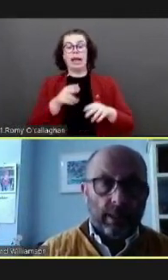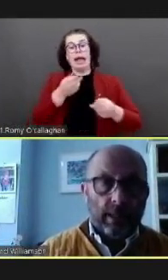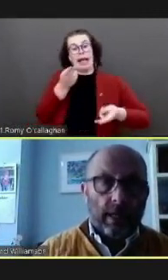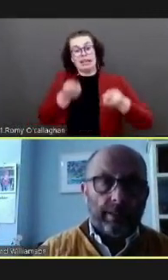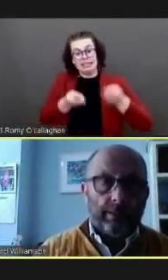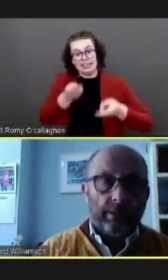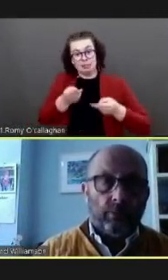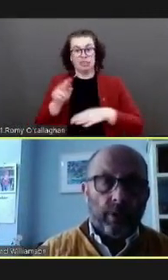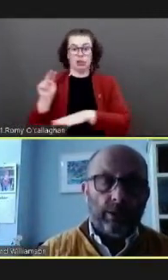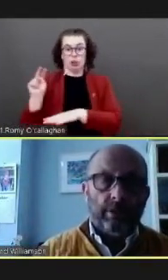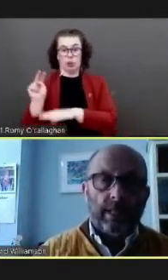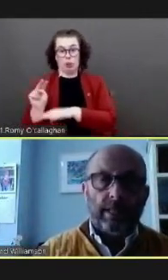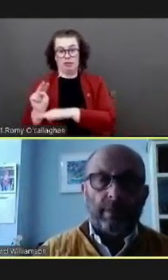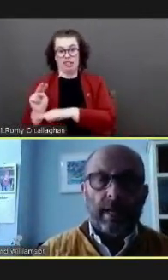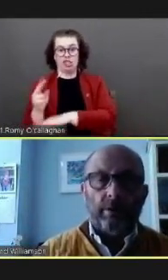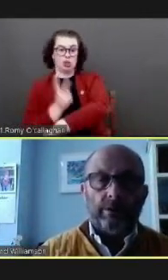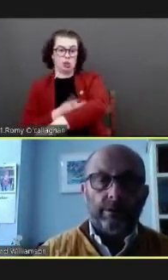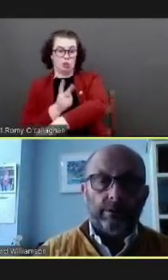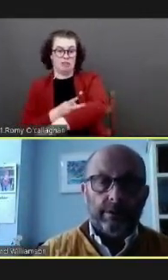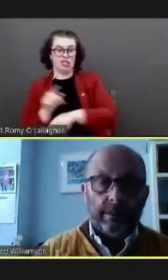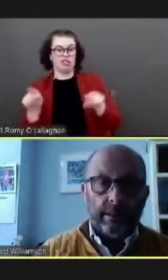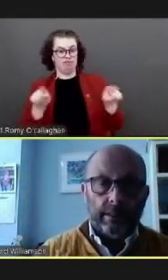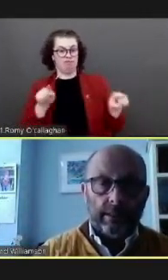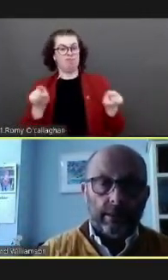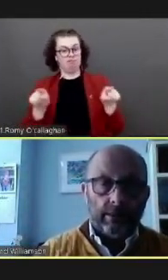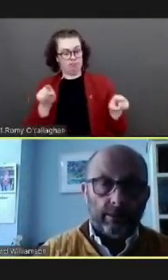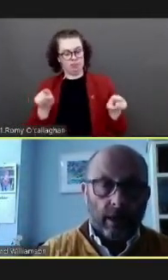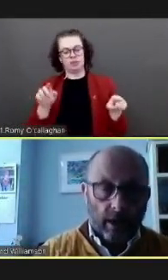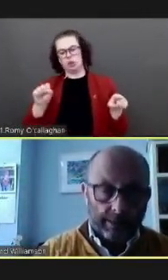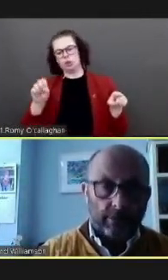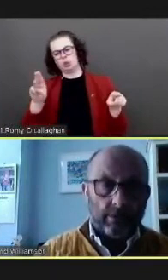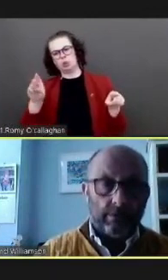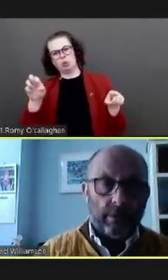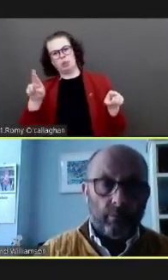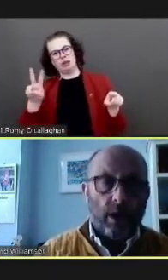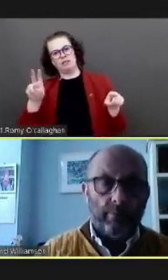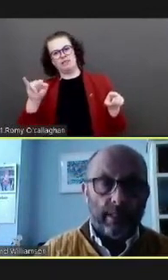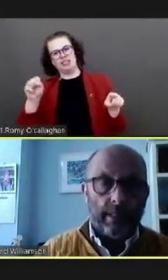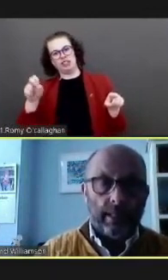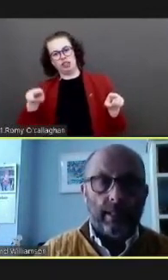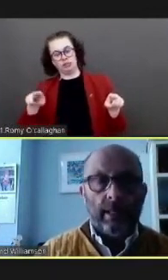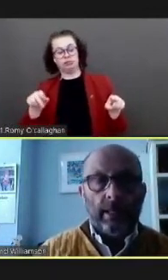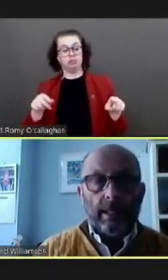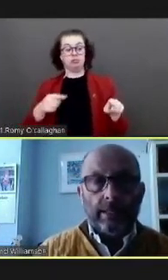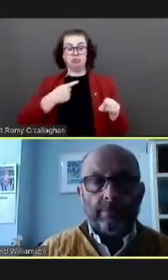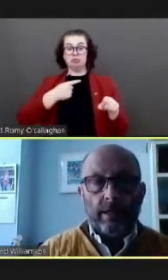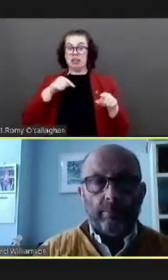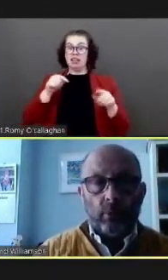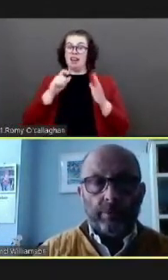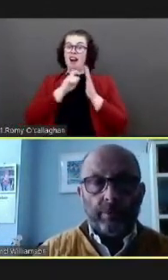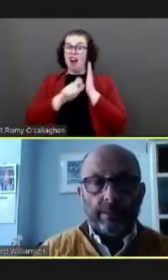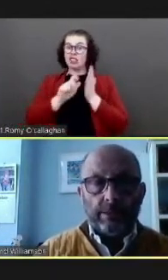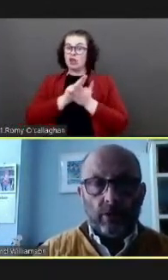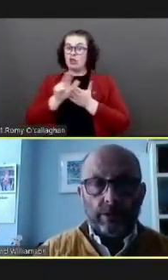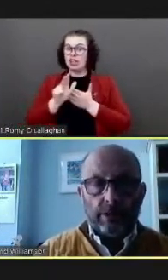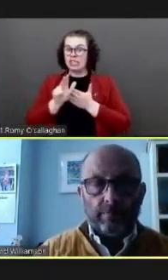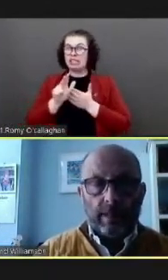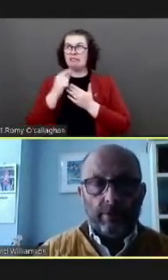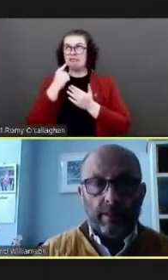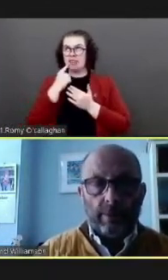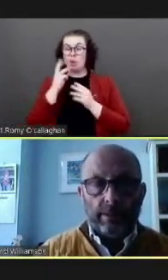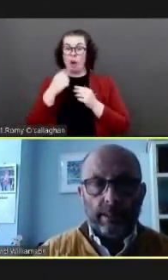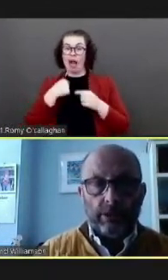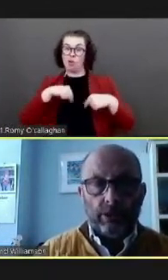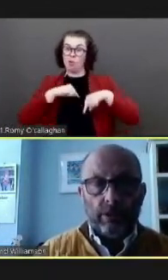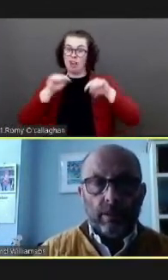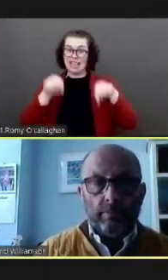really. And when you think about the article and why we're here, it's very important that it's not just